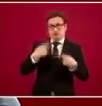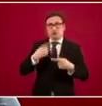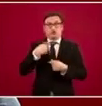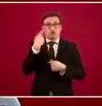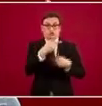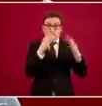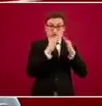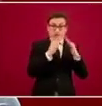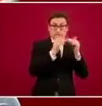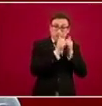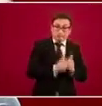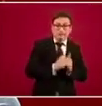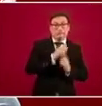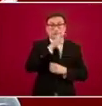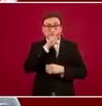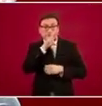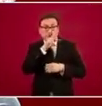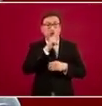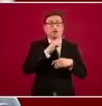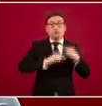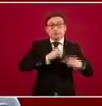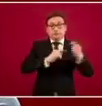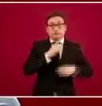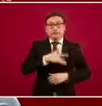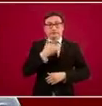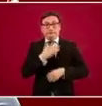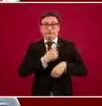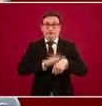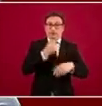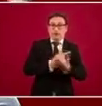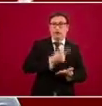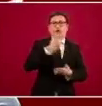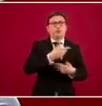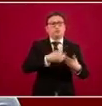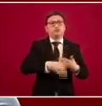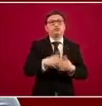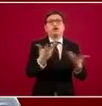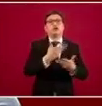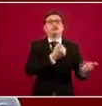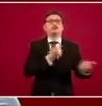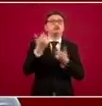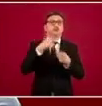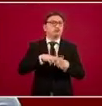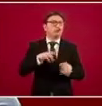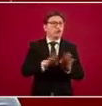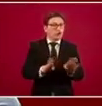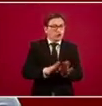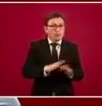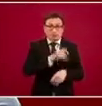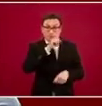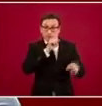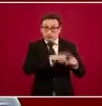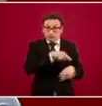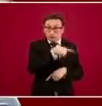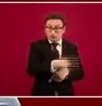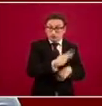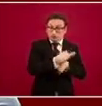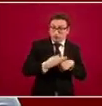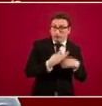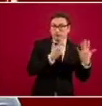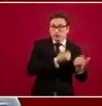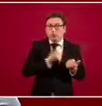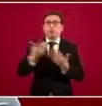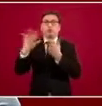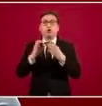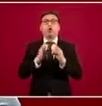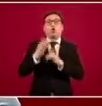hazard to others? Also, there are people who are isolating at home and they are presenting complications while at